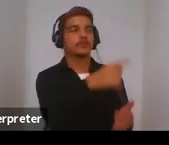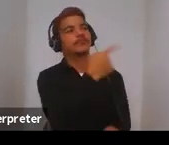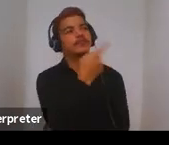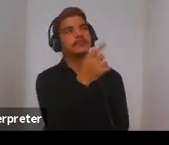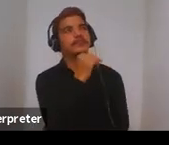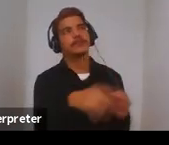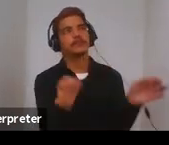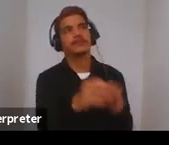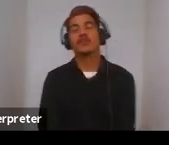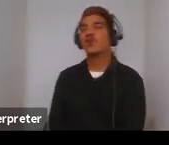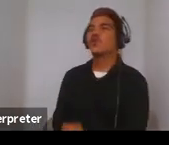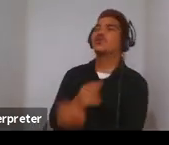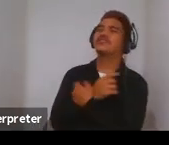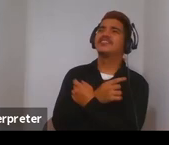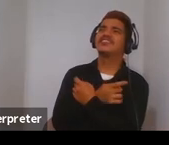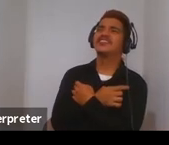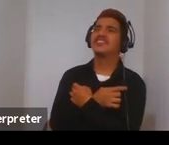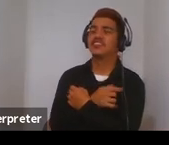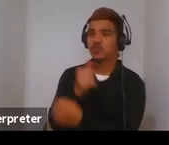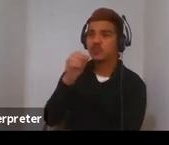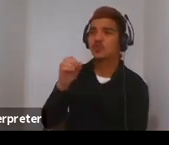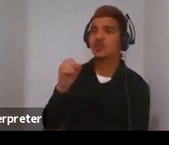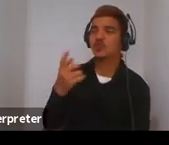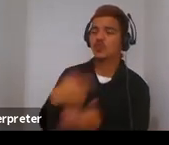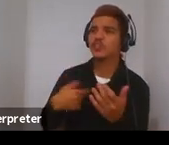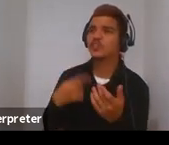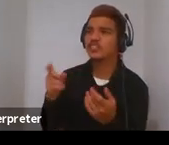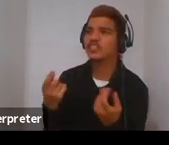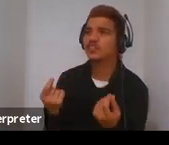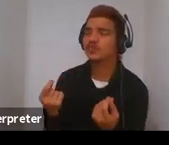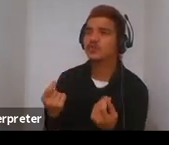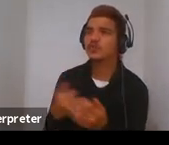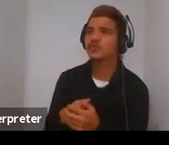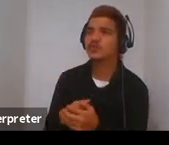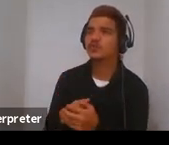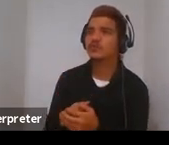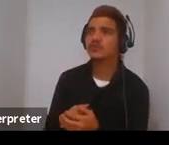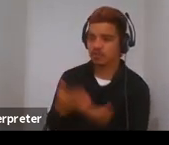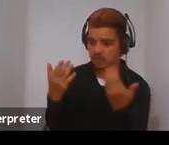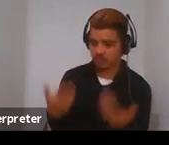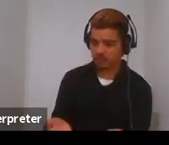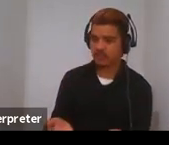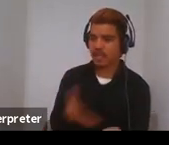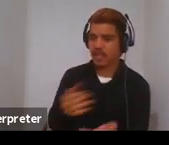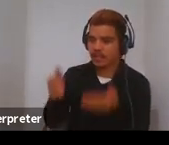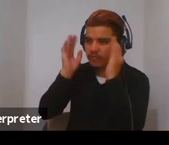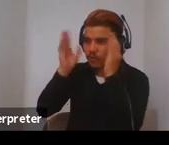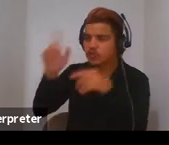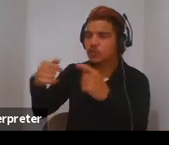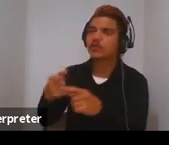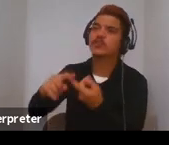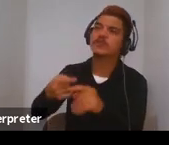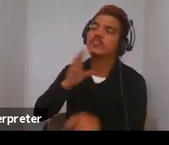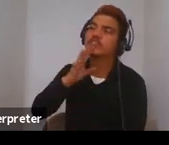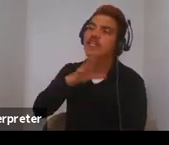dear. So, what should I do? Well, be present and focus when your friend is talking. We call